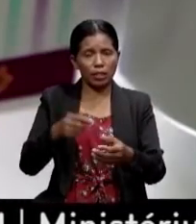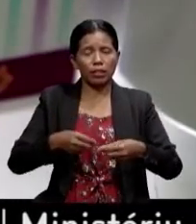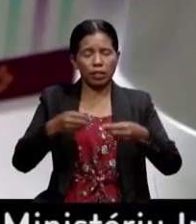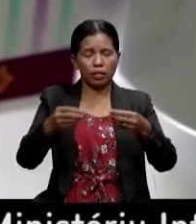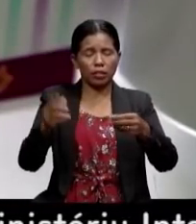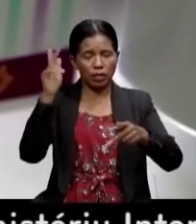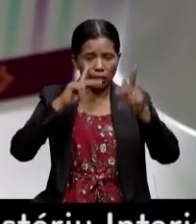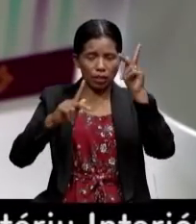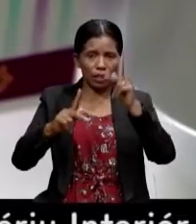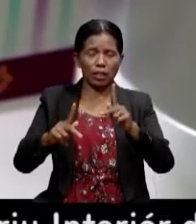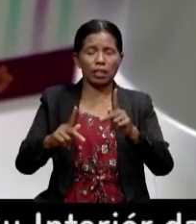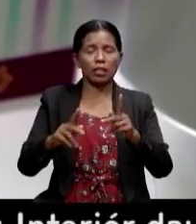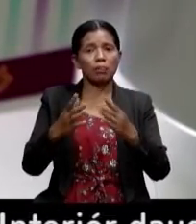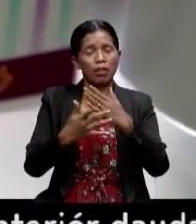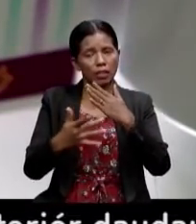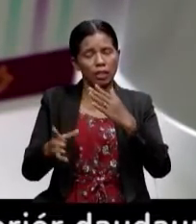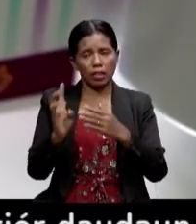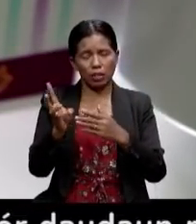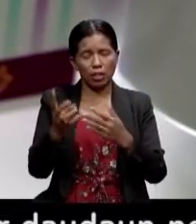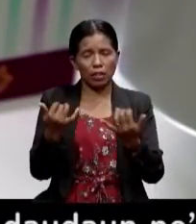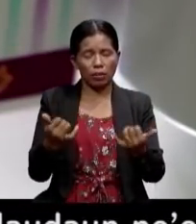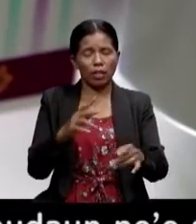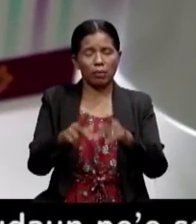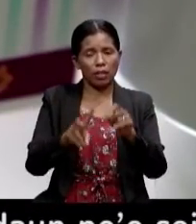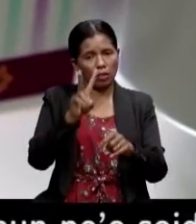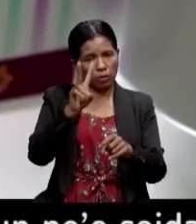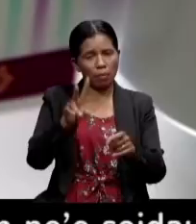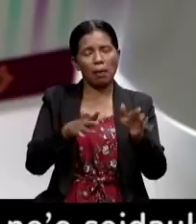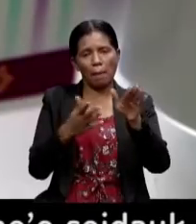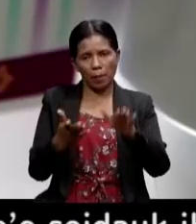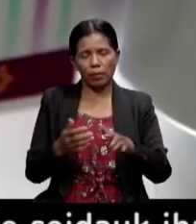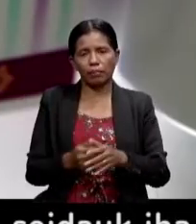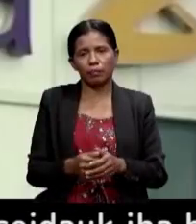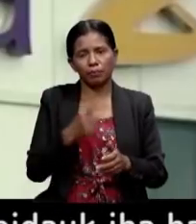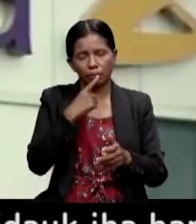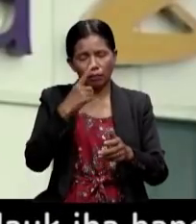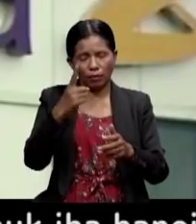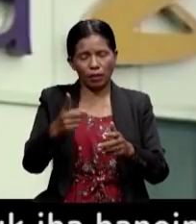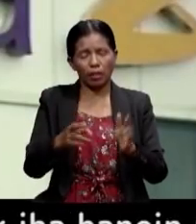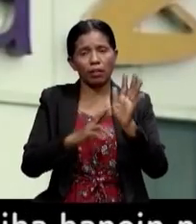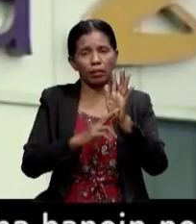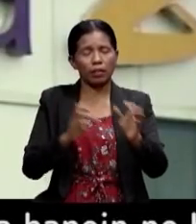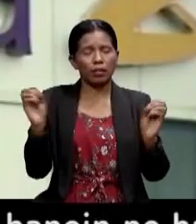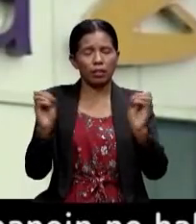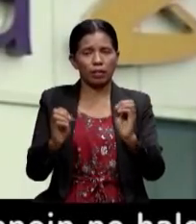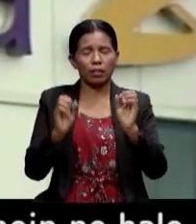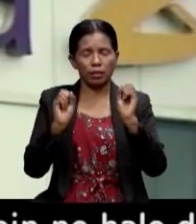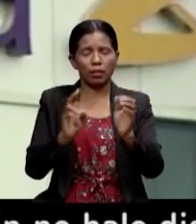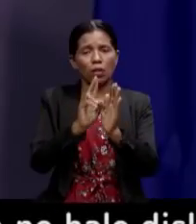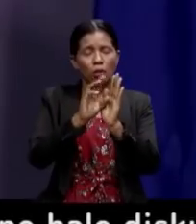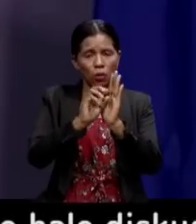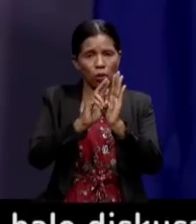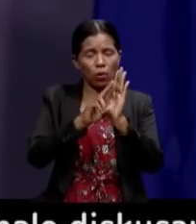bacaso coagulação rangne nulo to agora emana em rua ona macmate. Hanta teten, recomendação idanense, ela demora nini horário